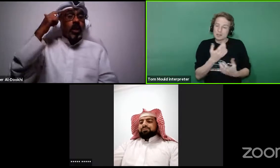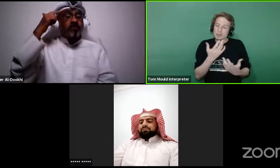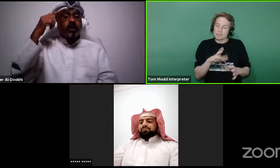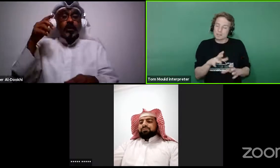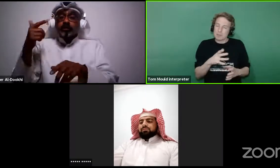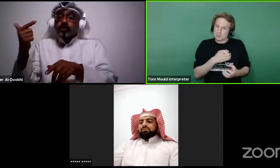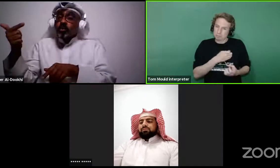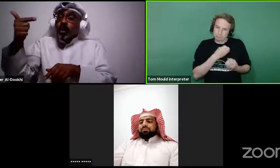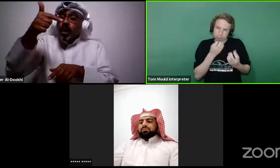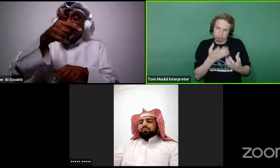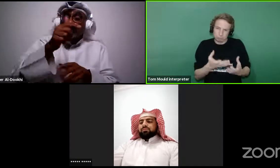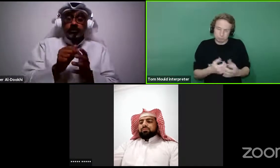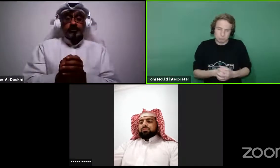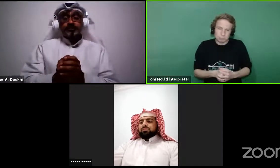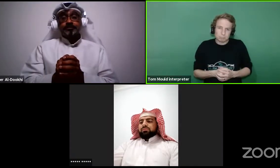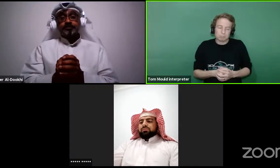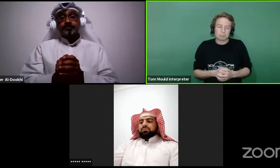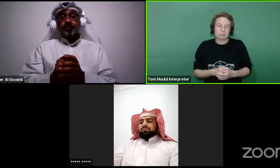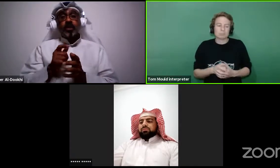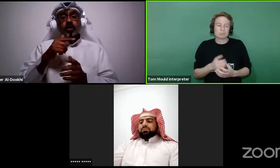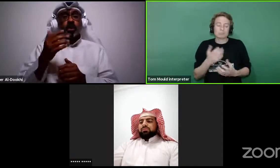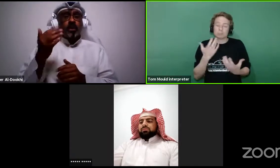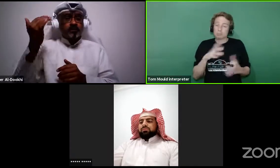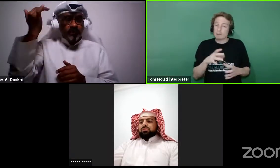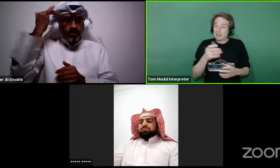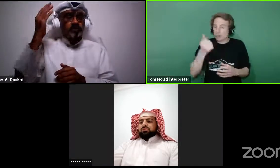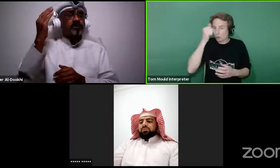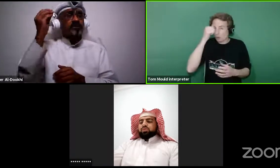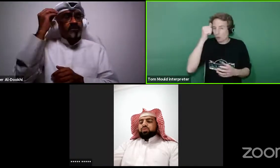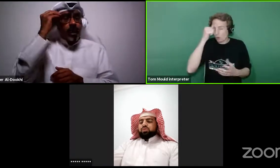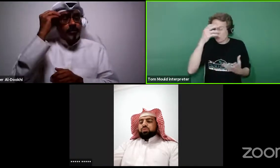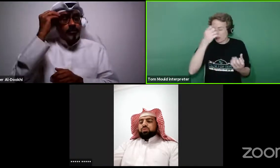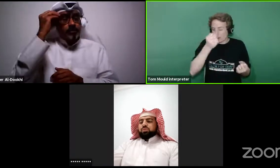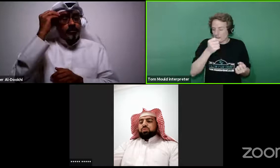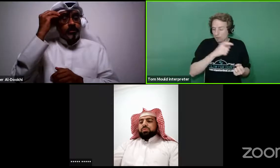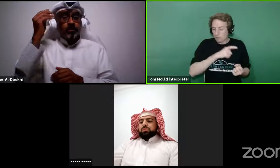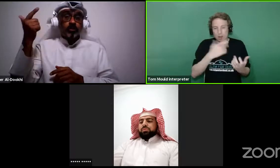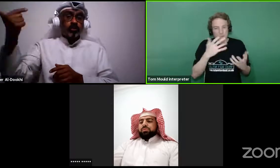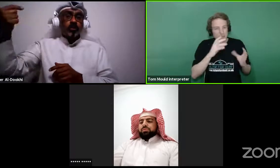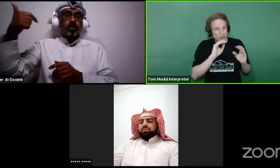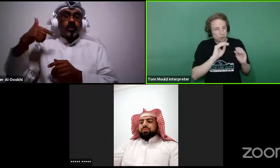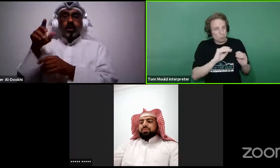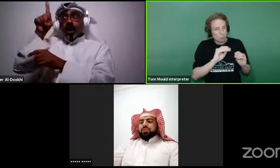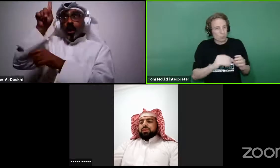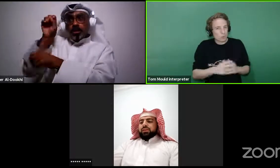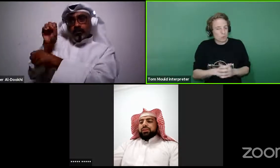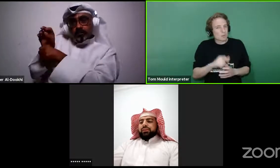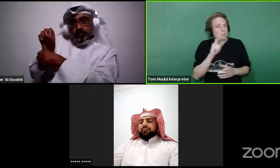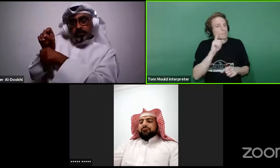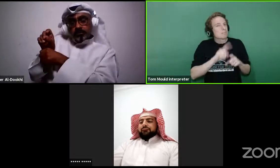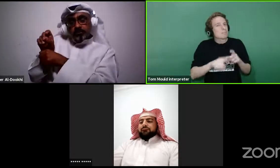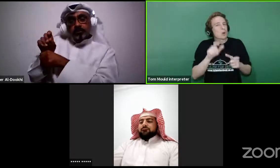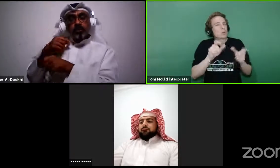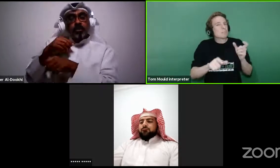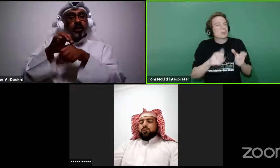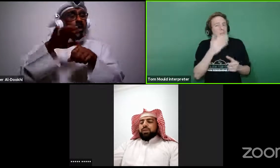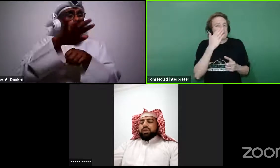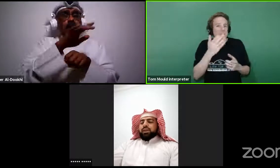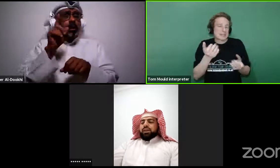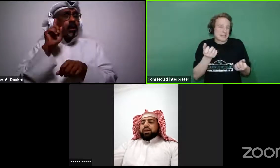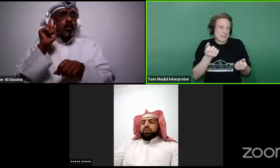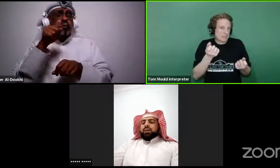and verily he was endowed with knowledge because we had taught him, but most men know not.